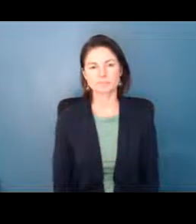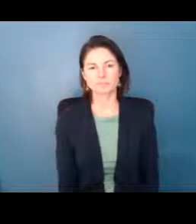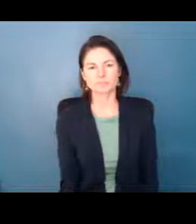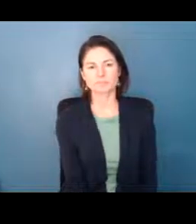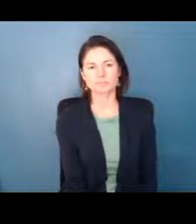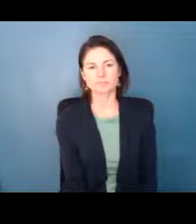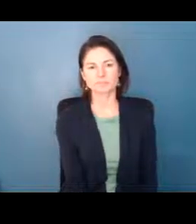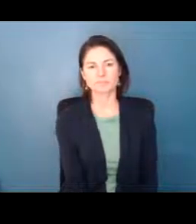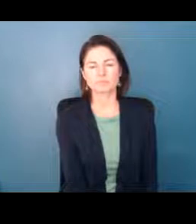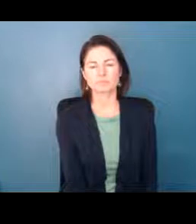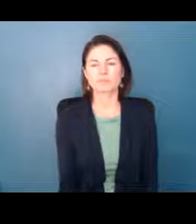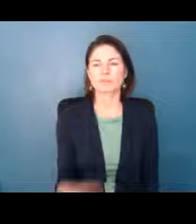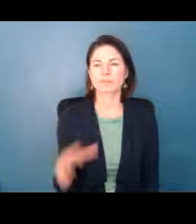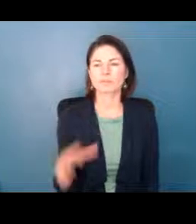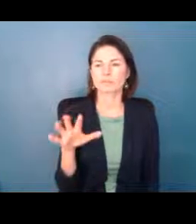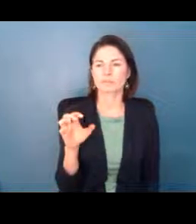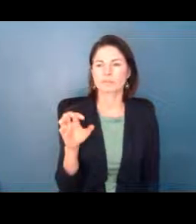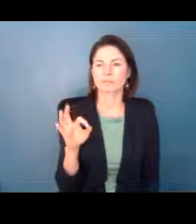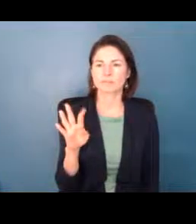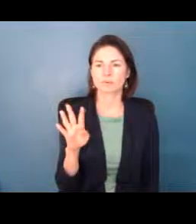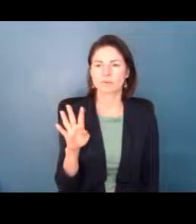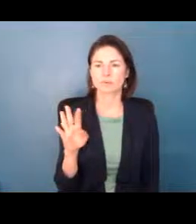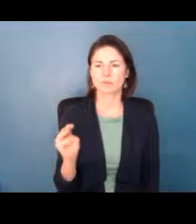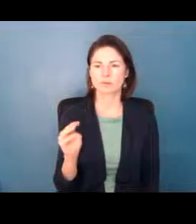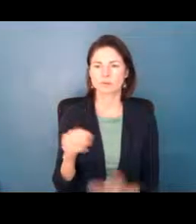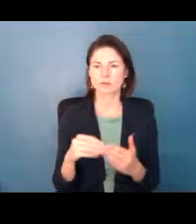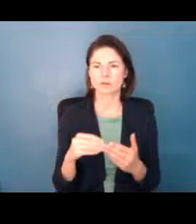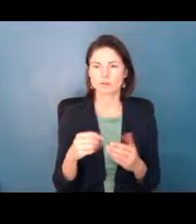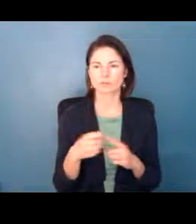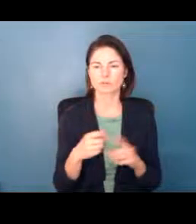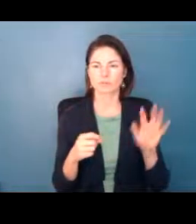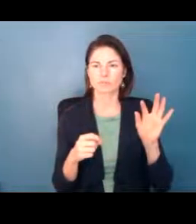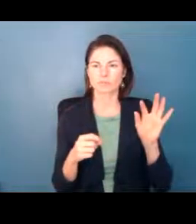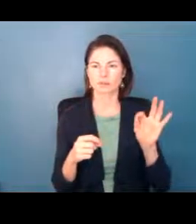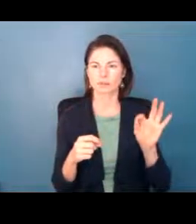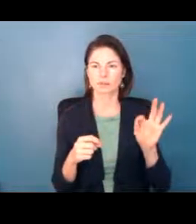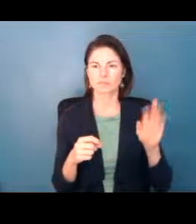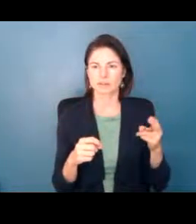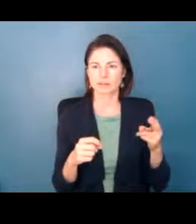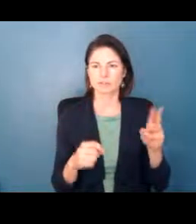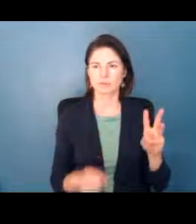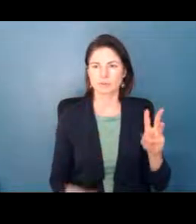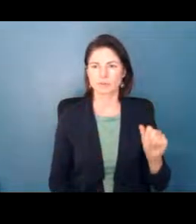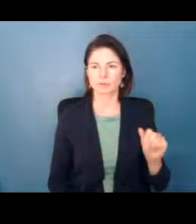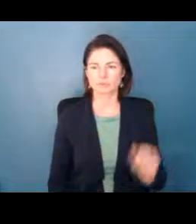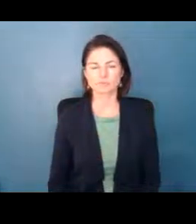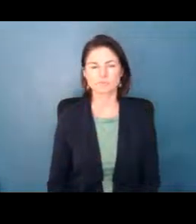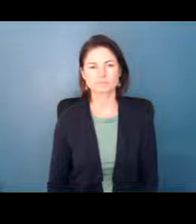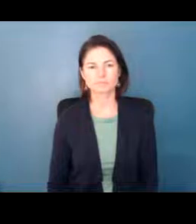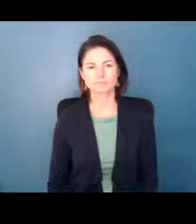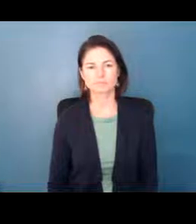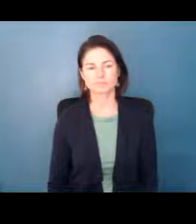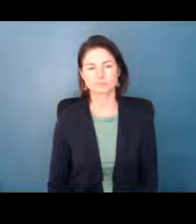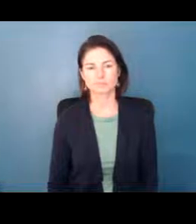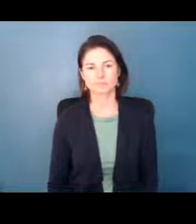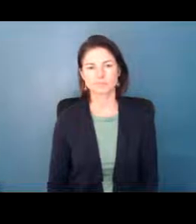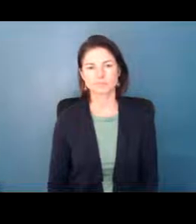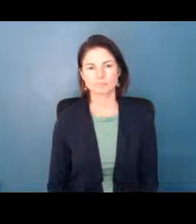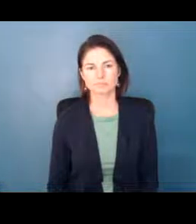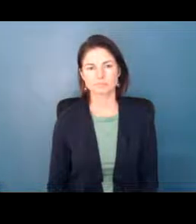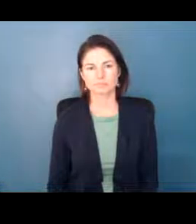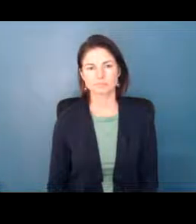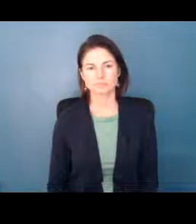received $594 million in reimbursement from FHWA. So that was significantly more, and it contributed to part of the